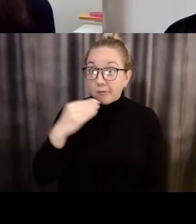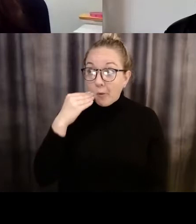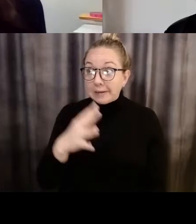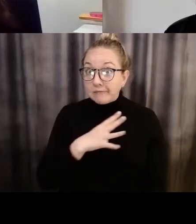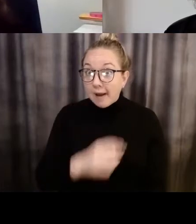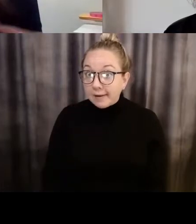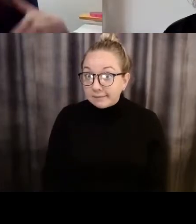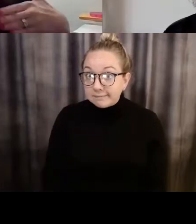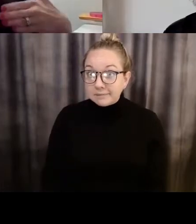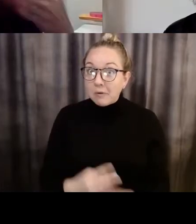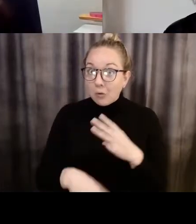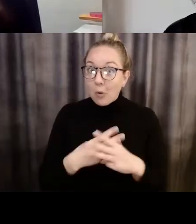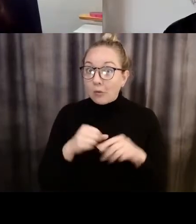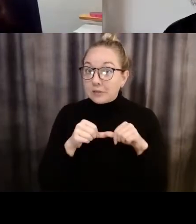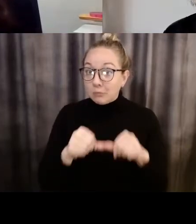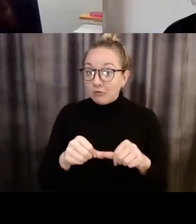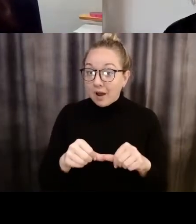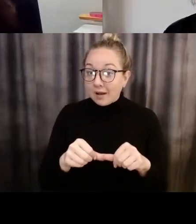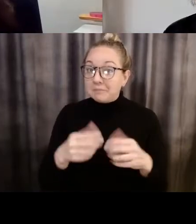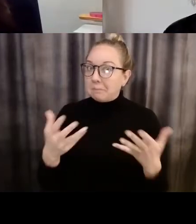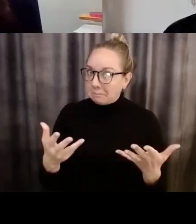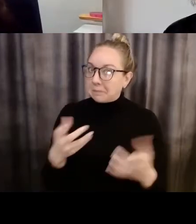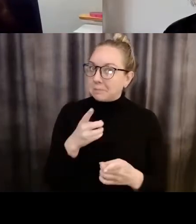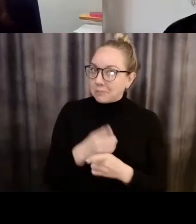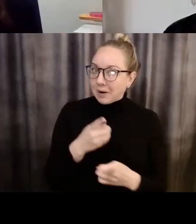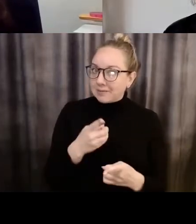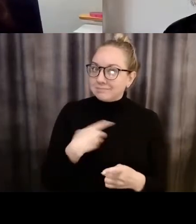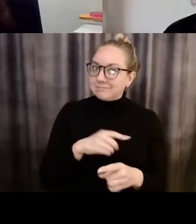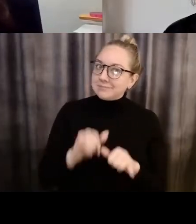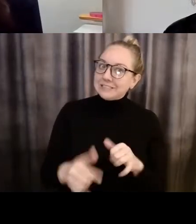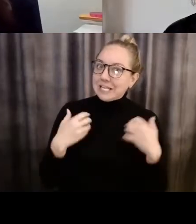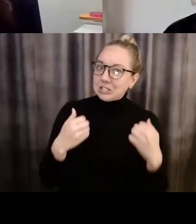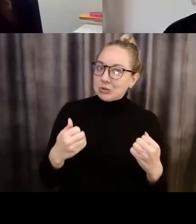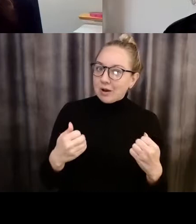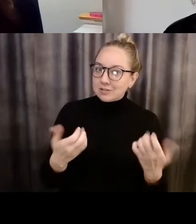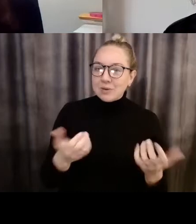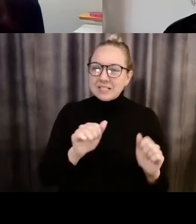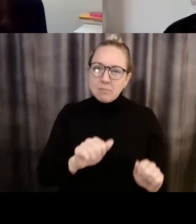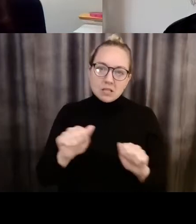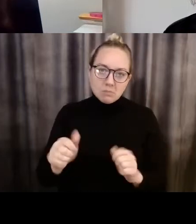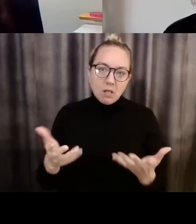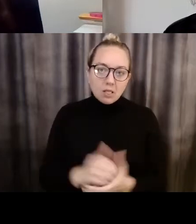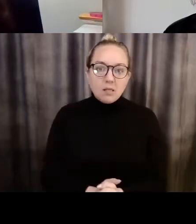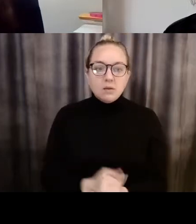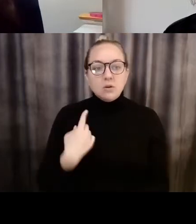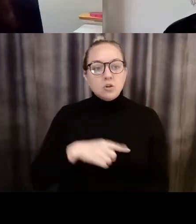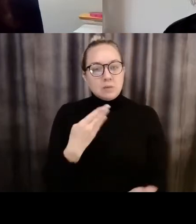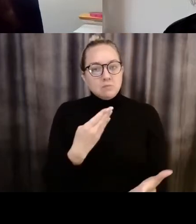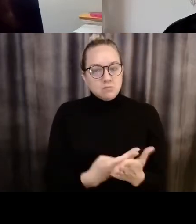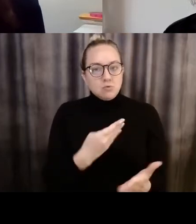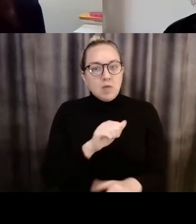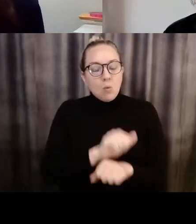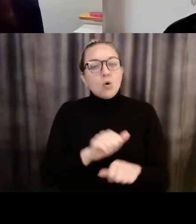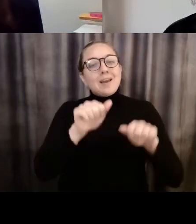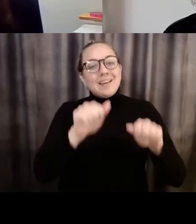has moved on, have stayed strong, hopefully most of them. And so we've proven that work can